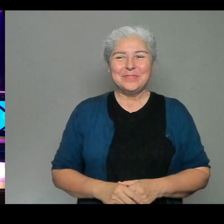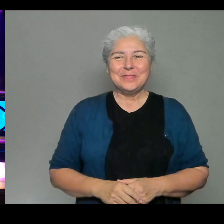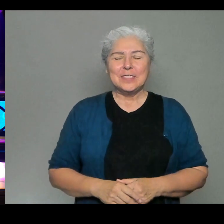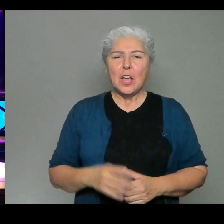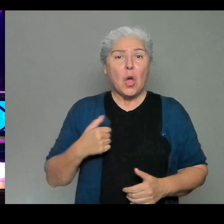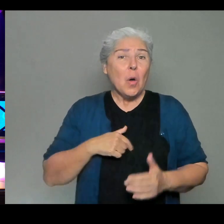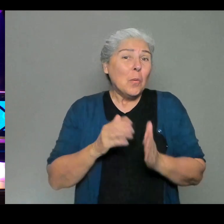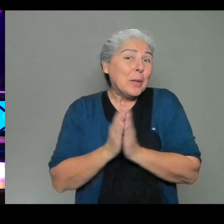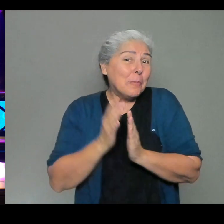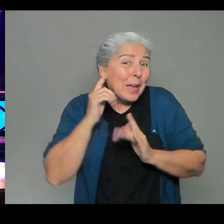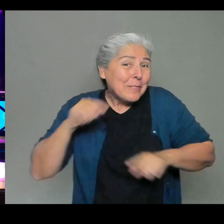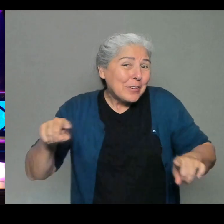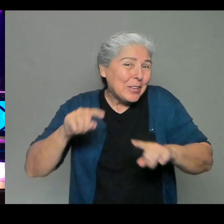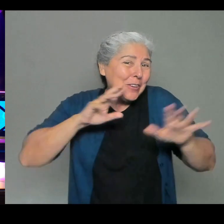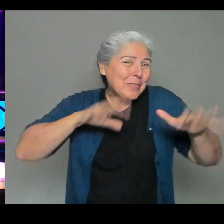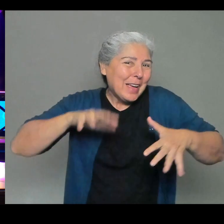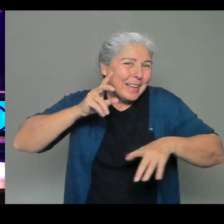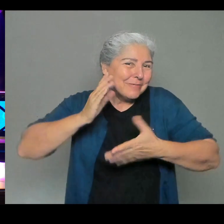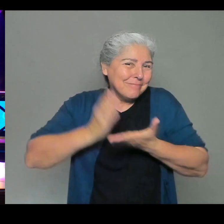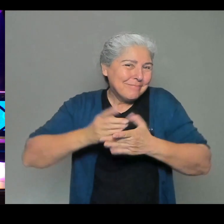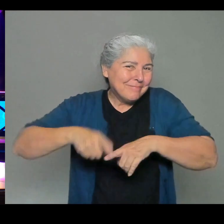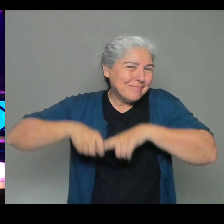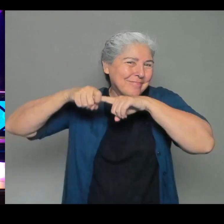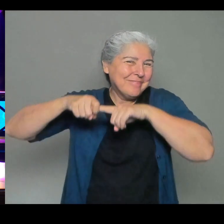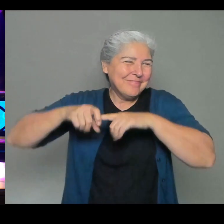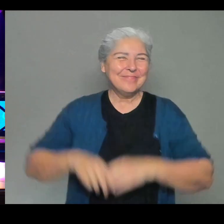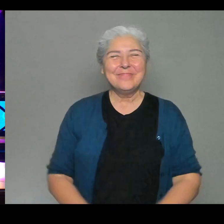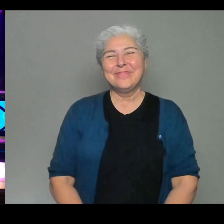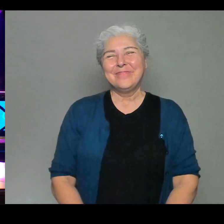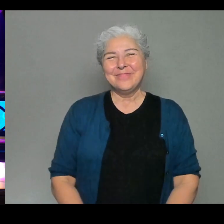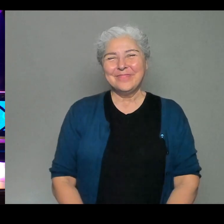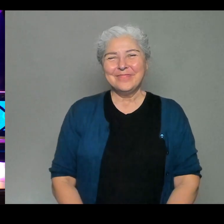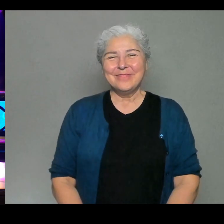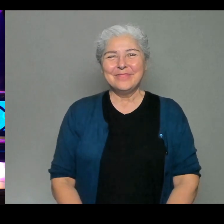Good, good. We prayed that it would stop just for y'all, okay?